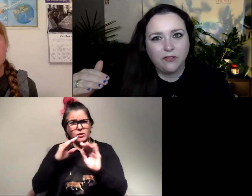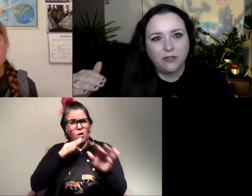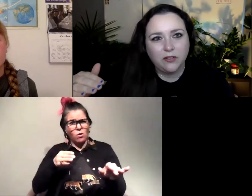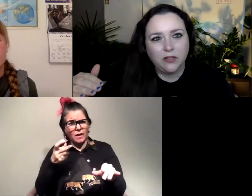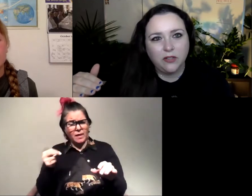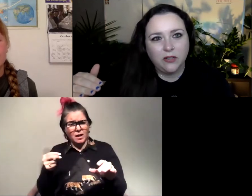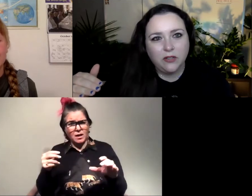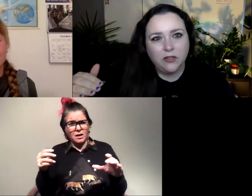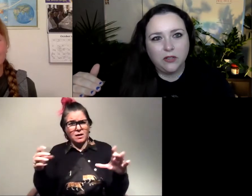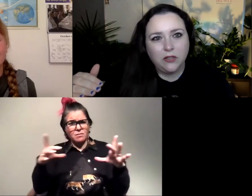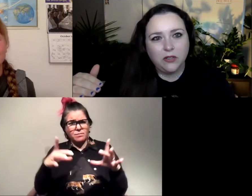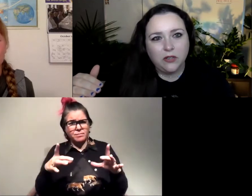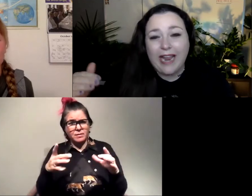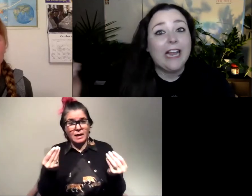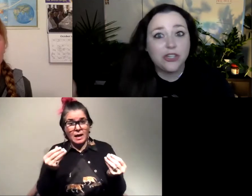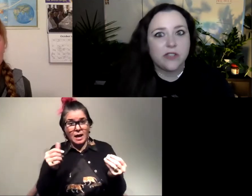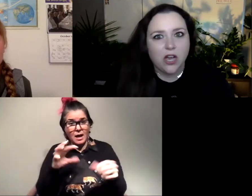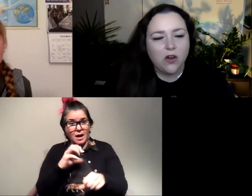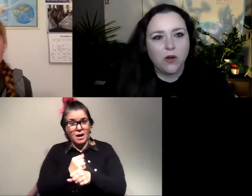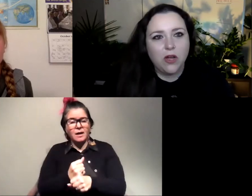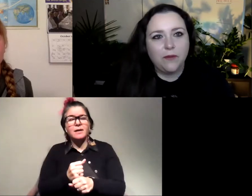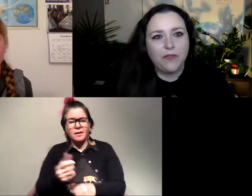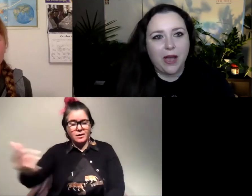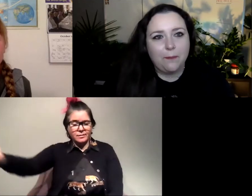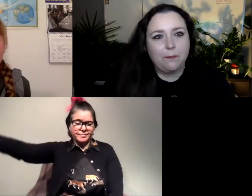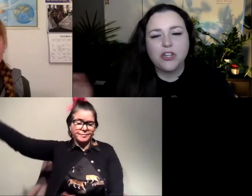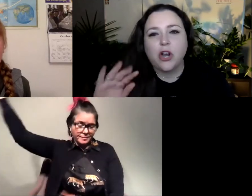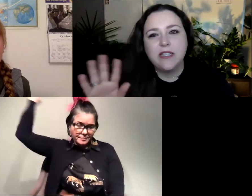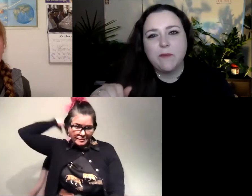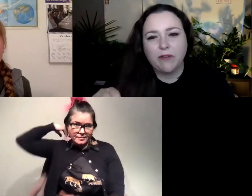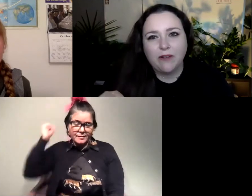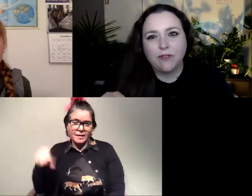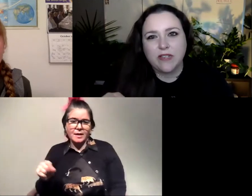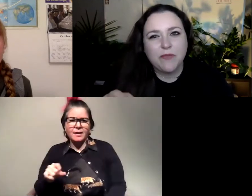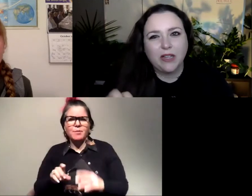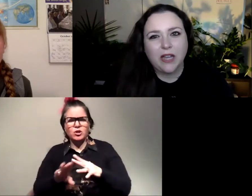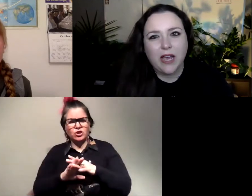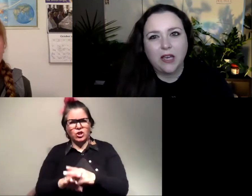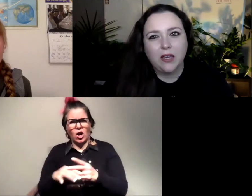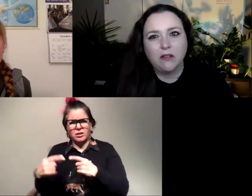off? Like a very, very long time ago. Yeah. But sharks have been around for